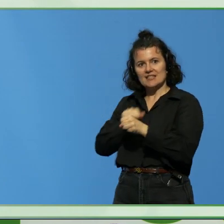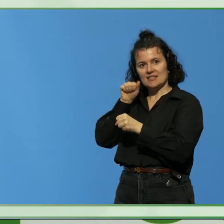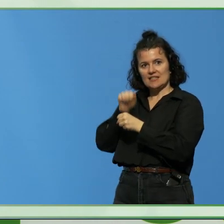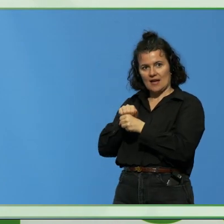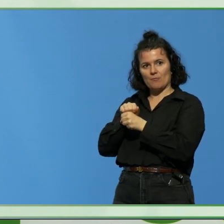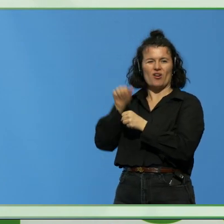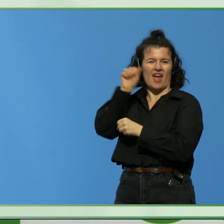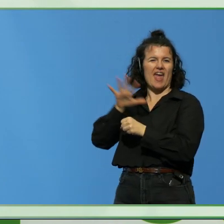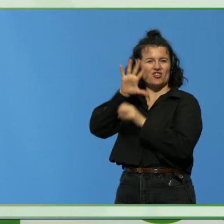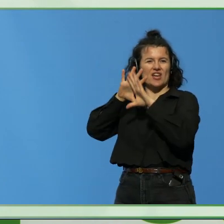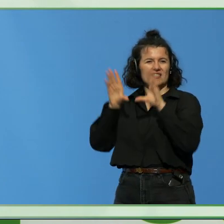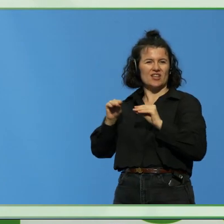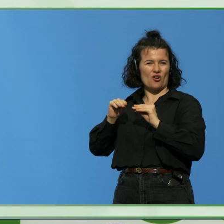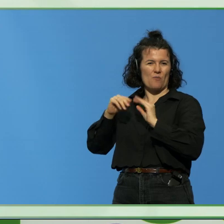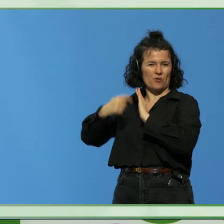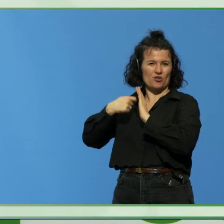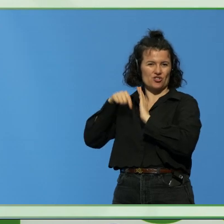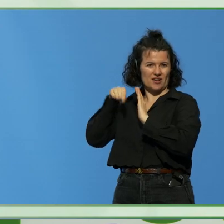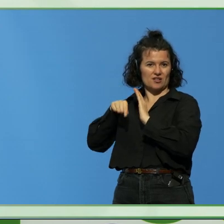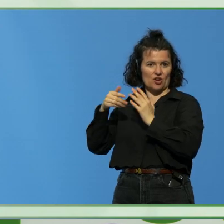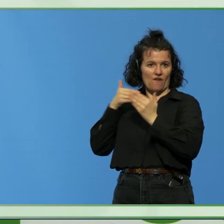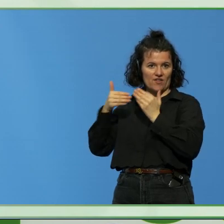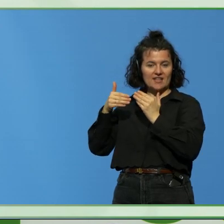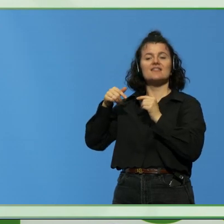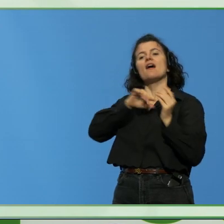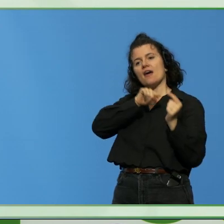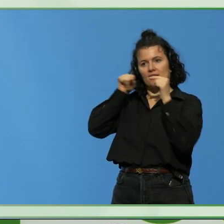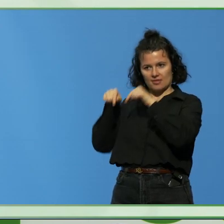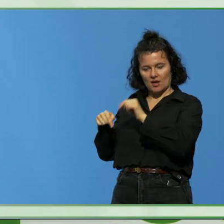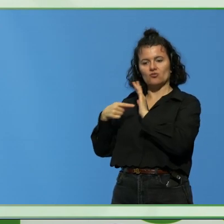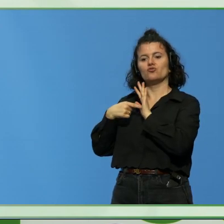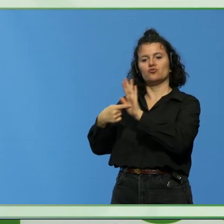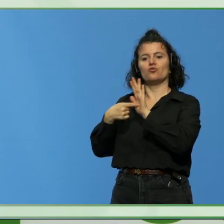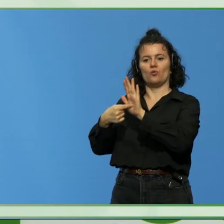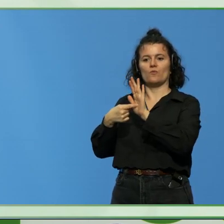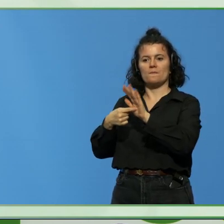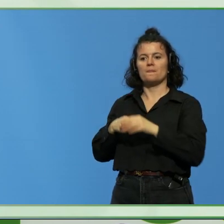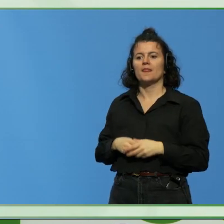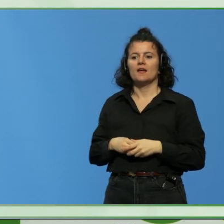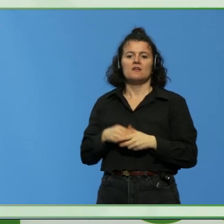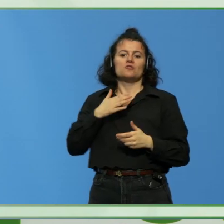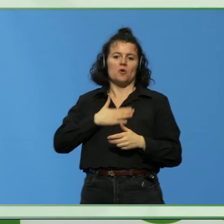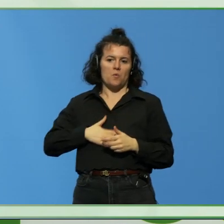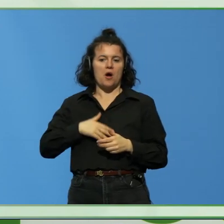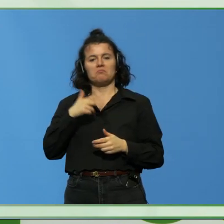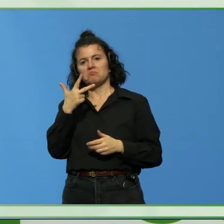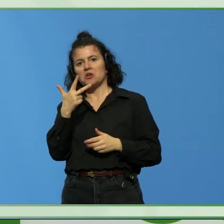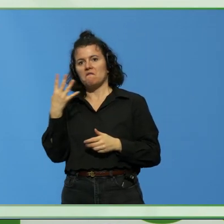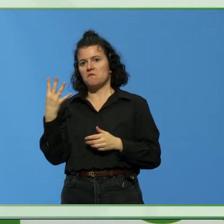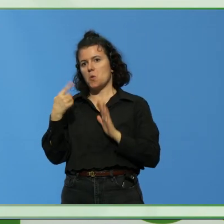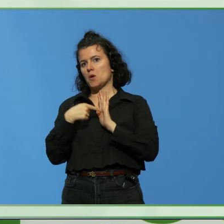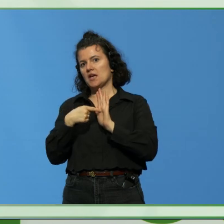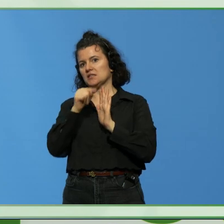happen. And thus, from there, we hopefully try and bring about 3 or 4 of them to Vienna